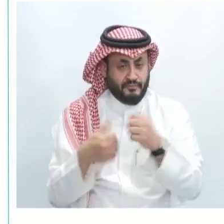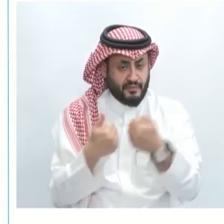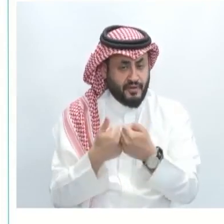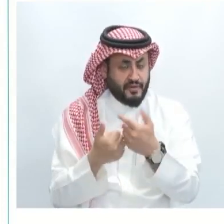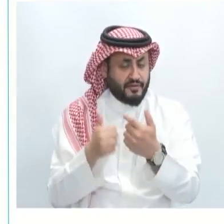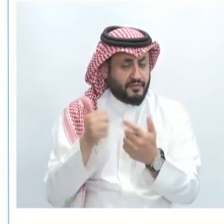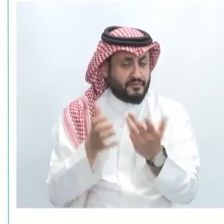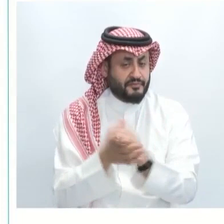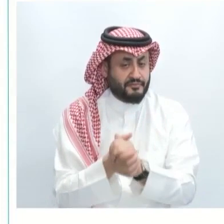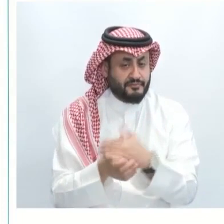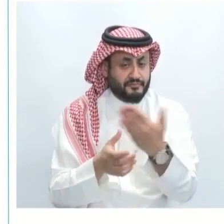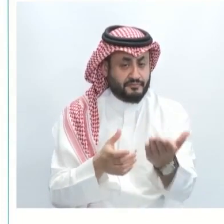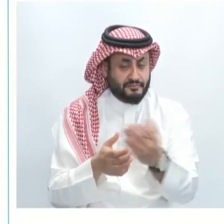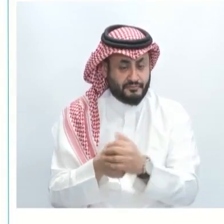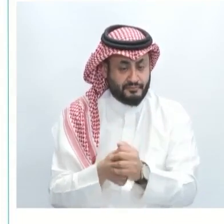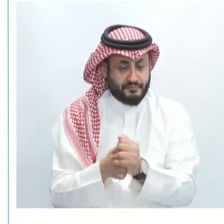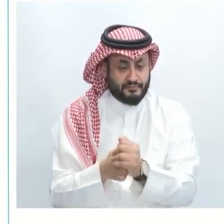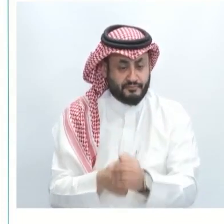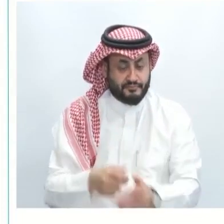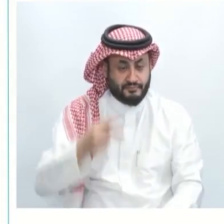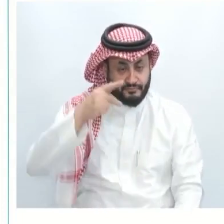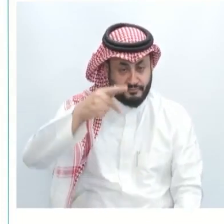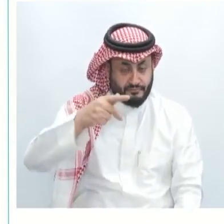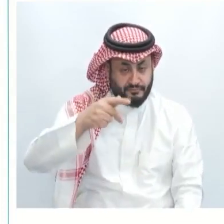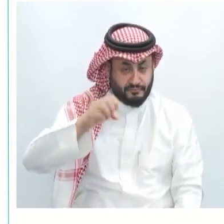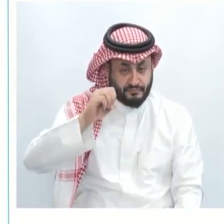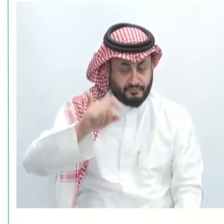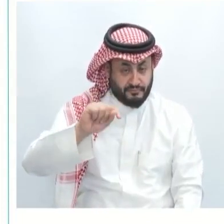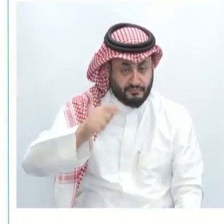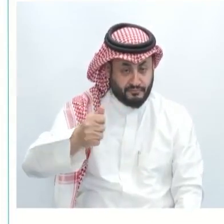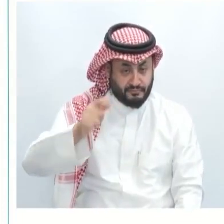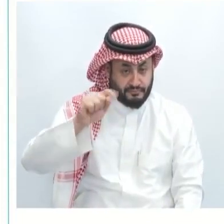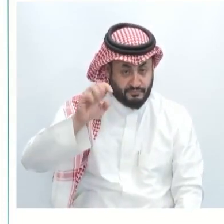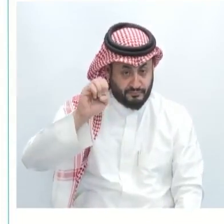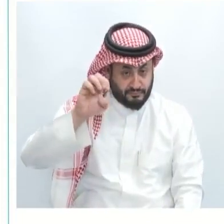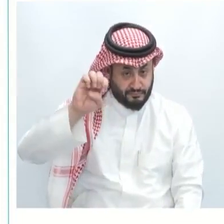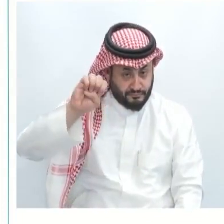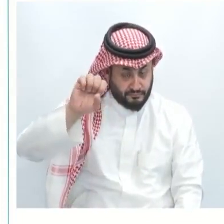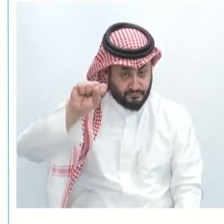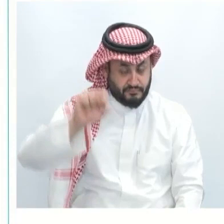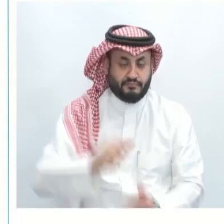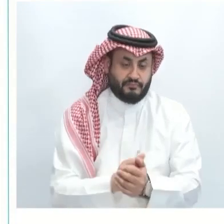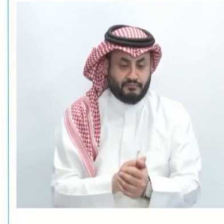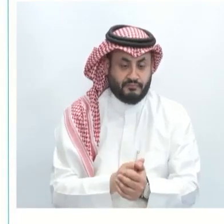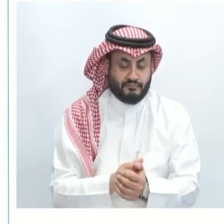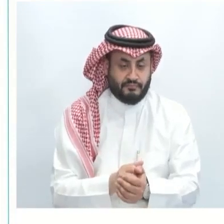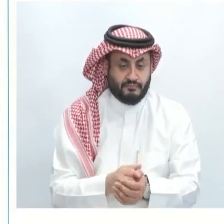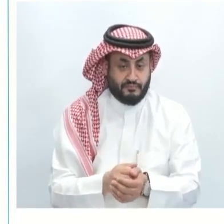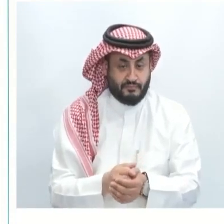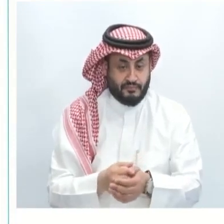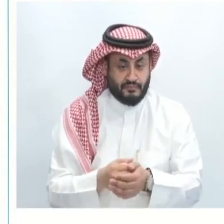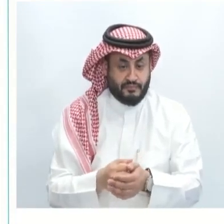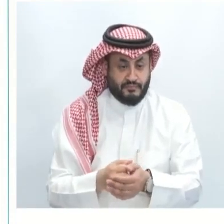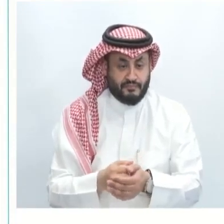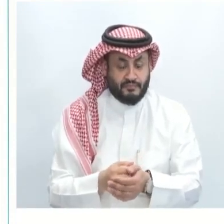potatoes, it will be 10 potatoes. 10 potatoes. So